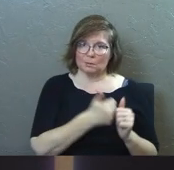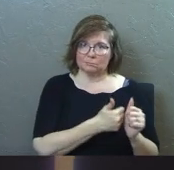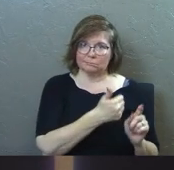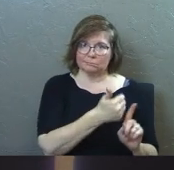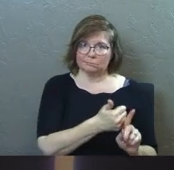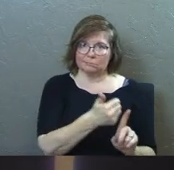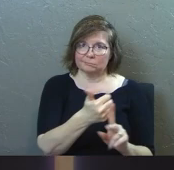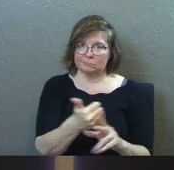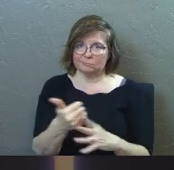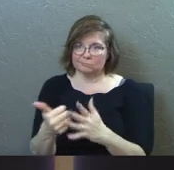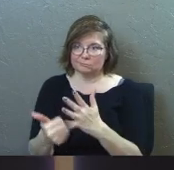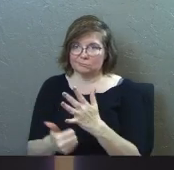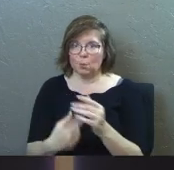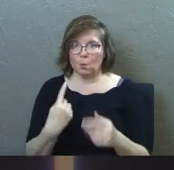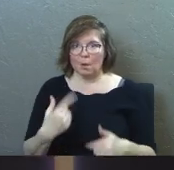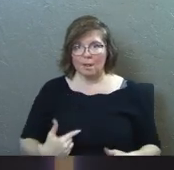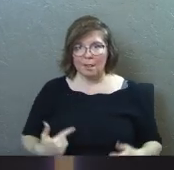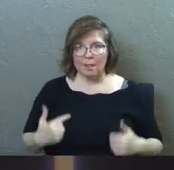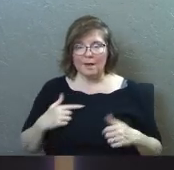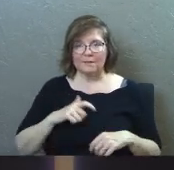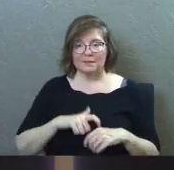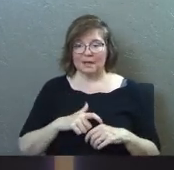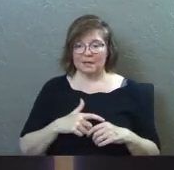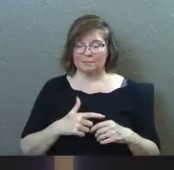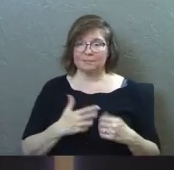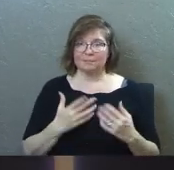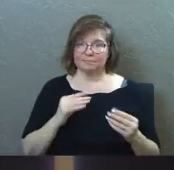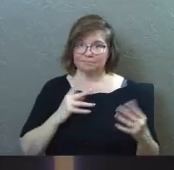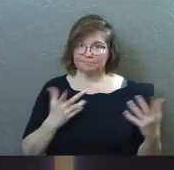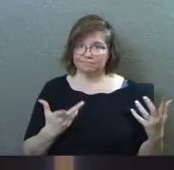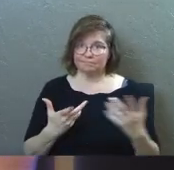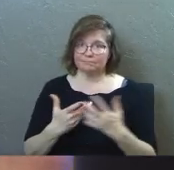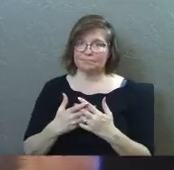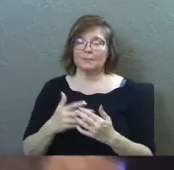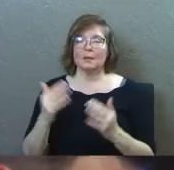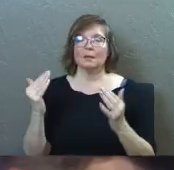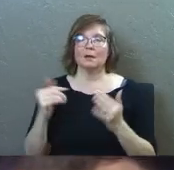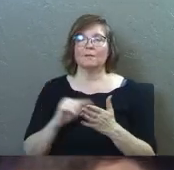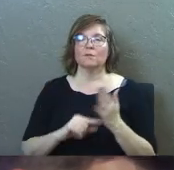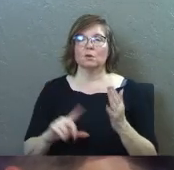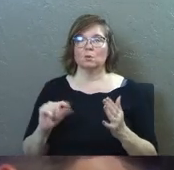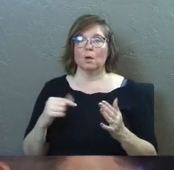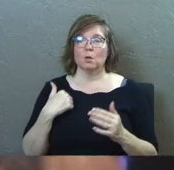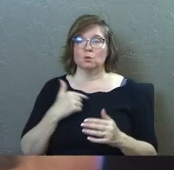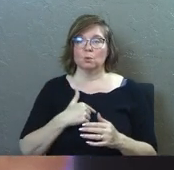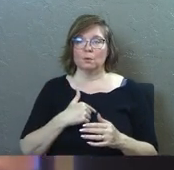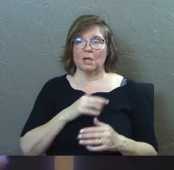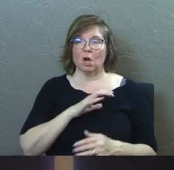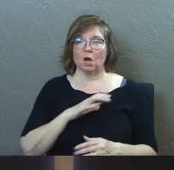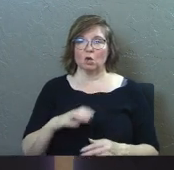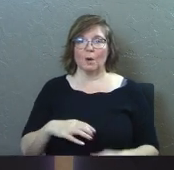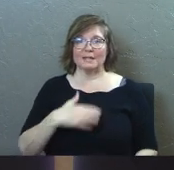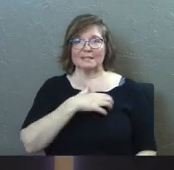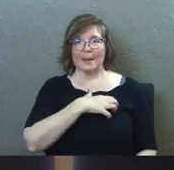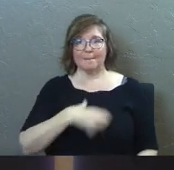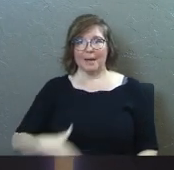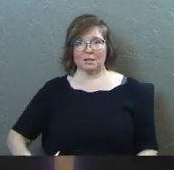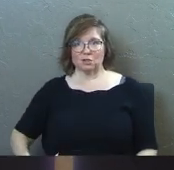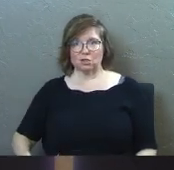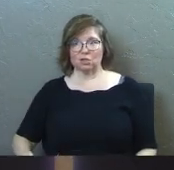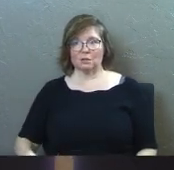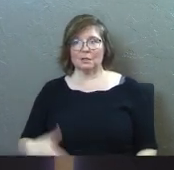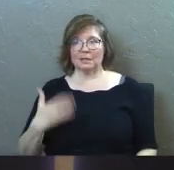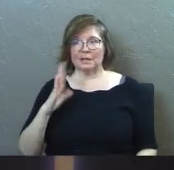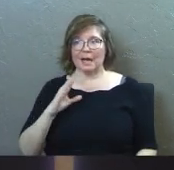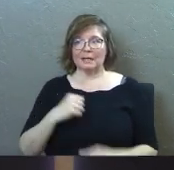time. One life at a time. That's reconciliation. And then verse 20, so we are Christ's ambassadors. God is making his